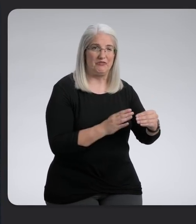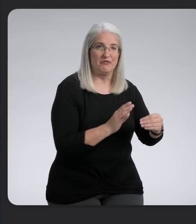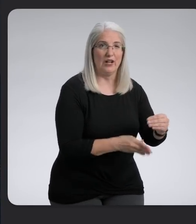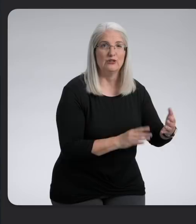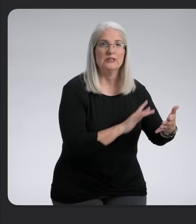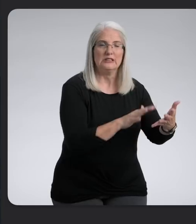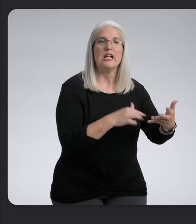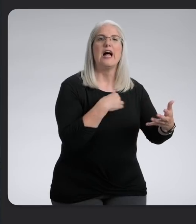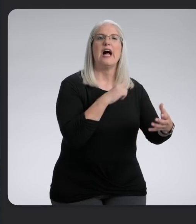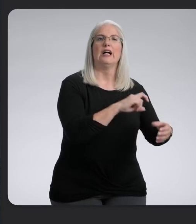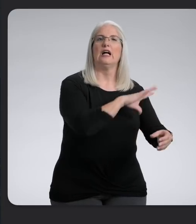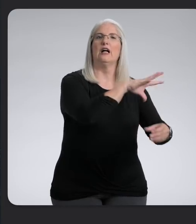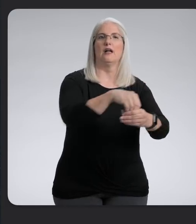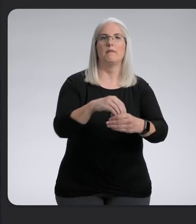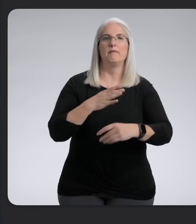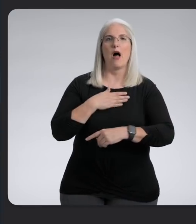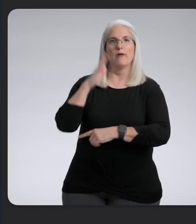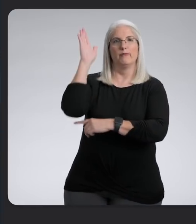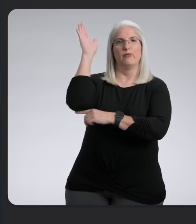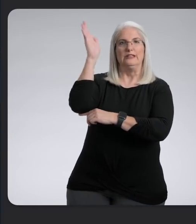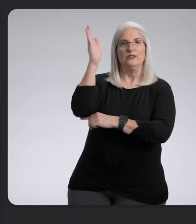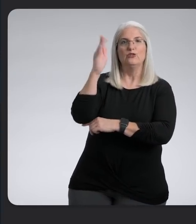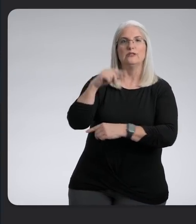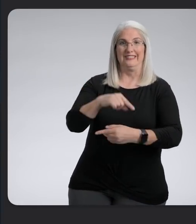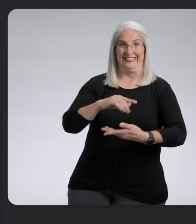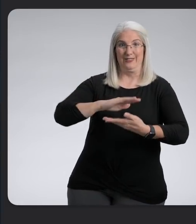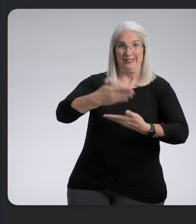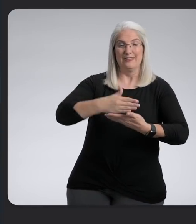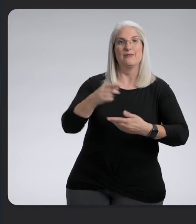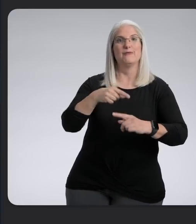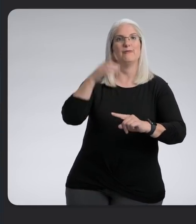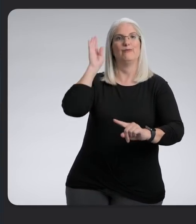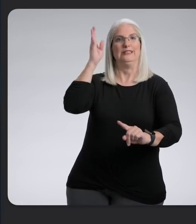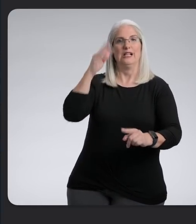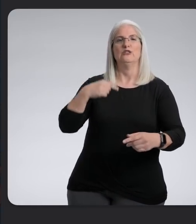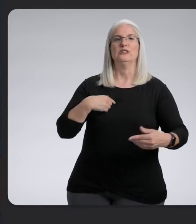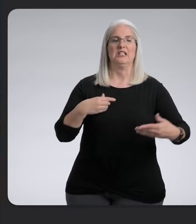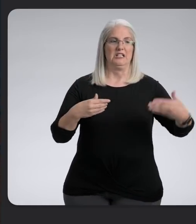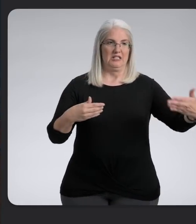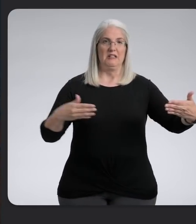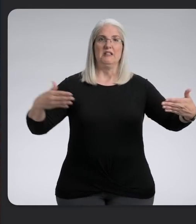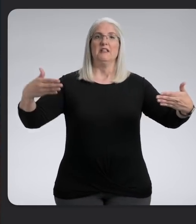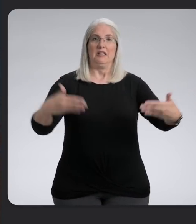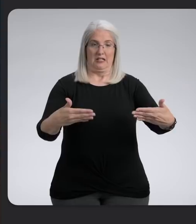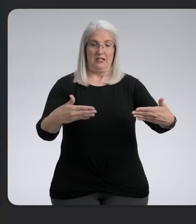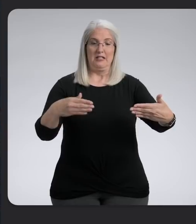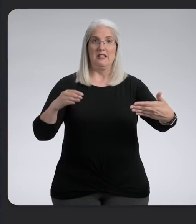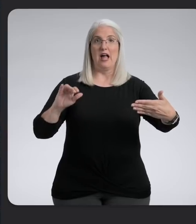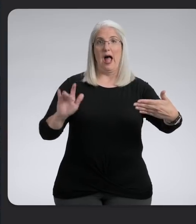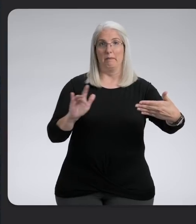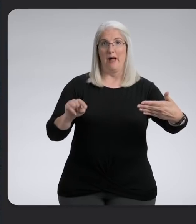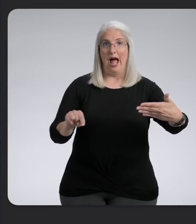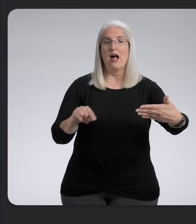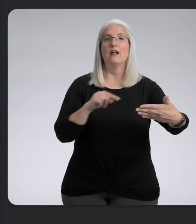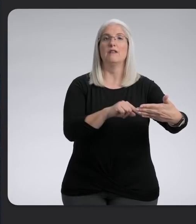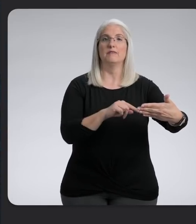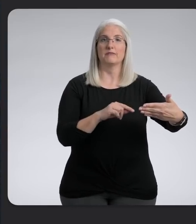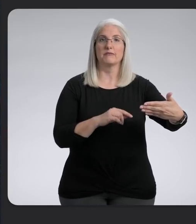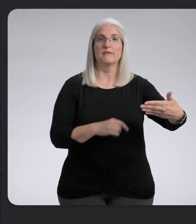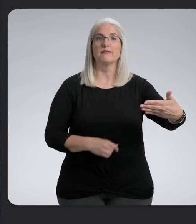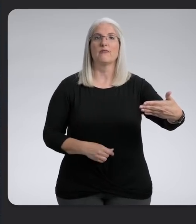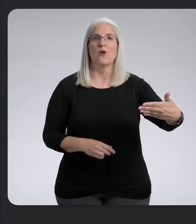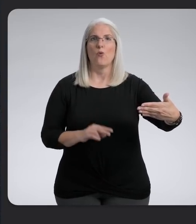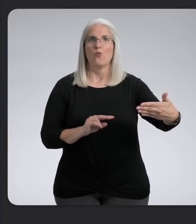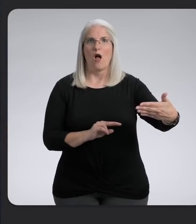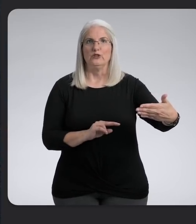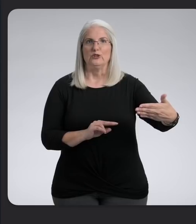have open on my MacBook. Now, I'll just set my iPad down next to my Mac. And check this out.